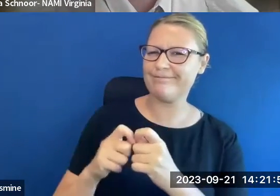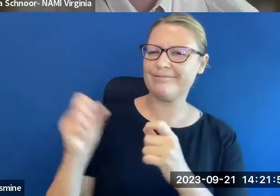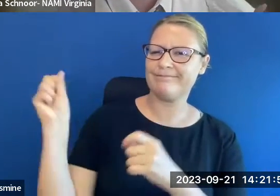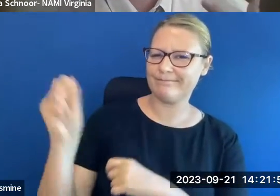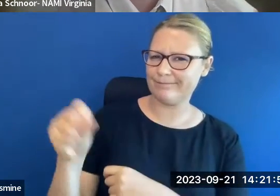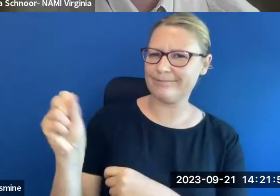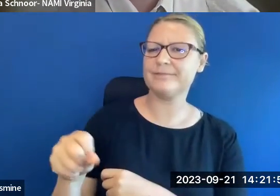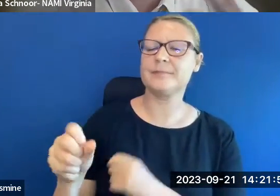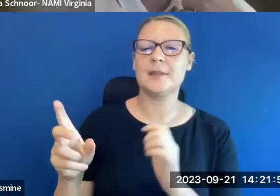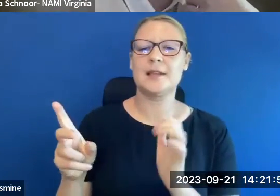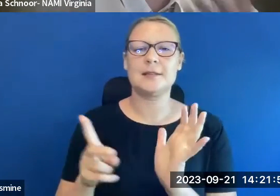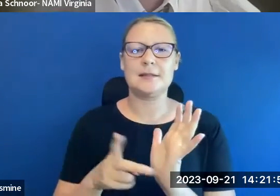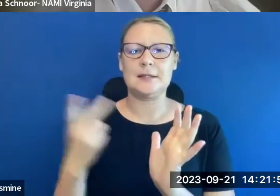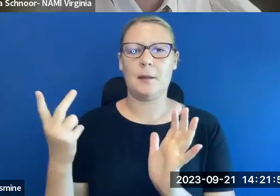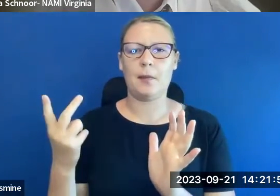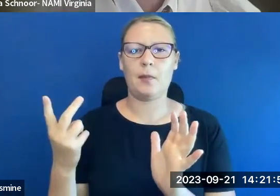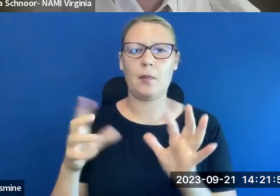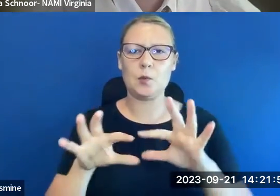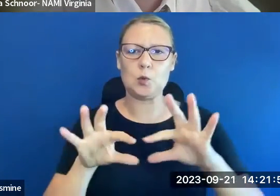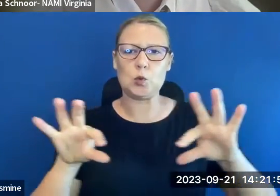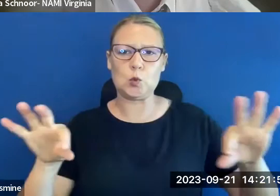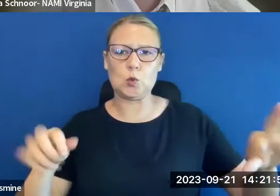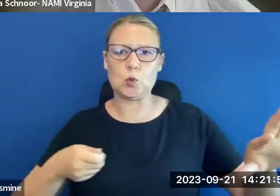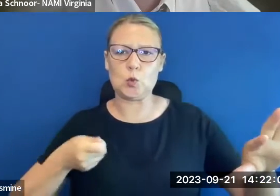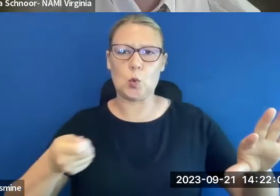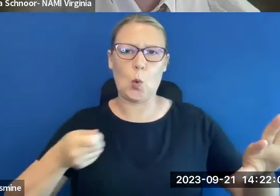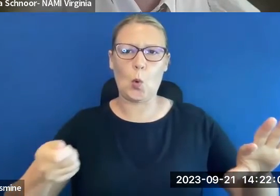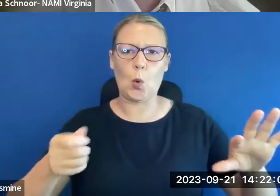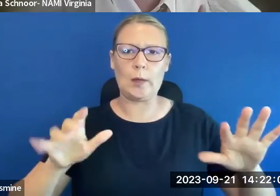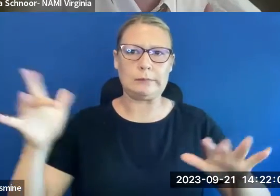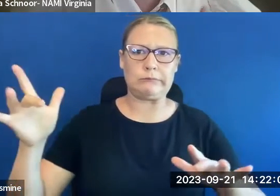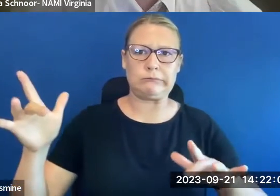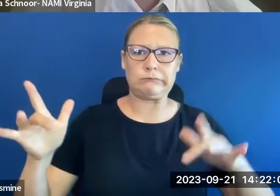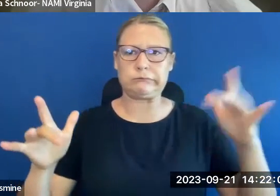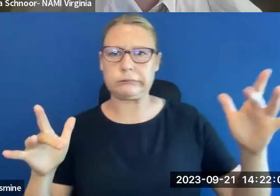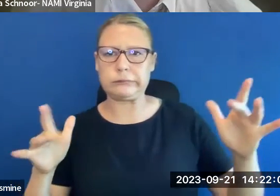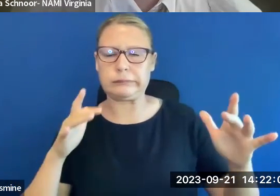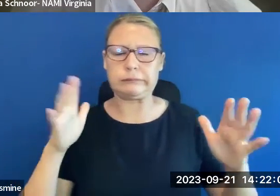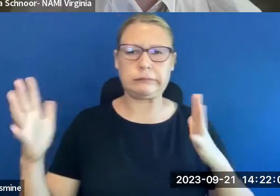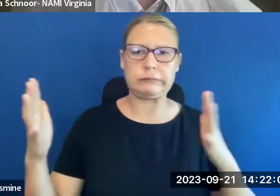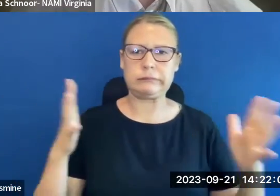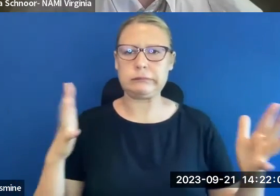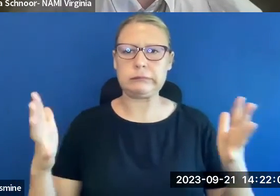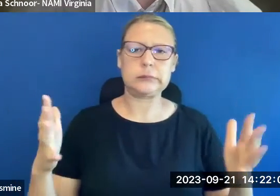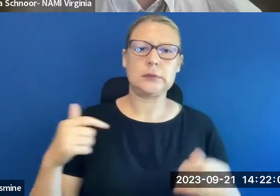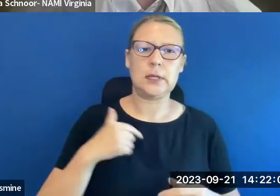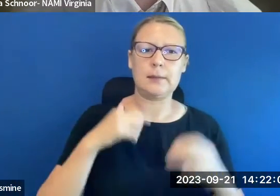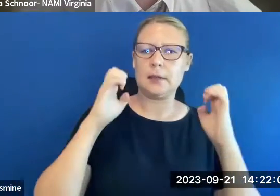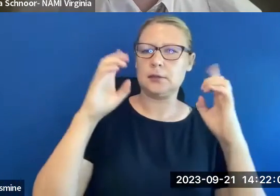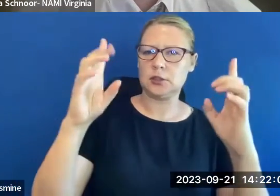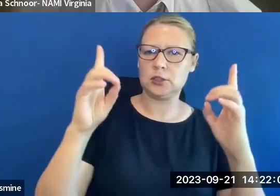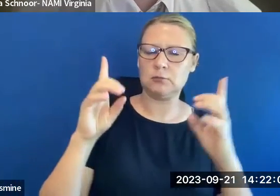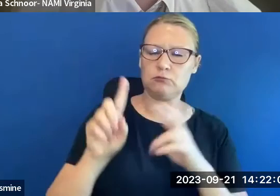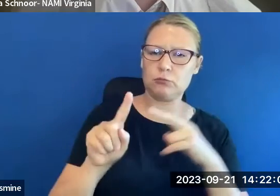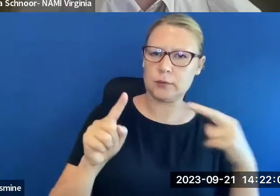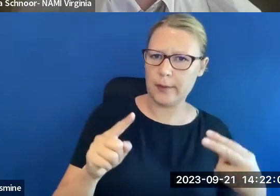being a double-edged sword. And from an educational perspective, I feel like as I've